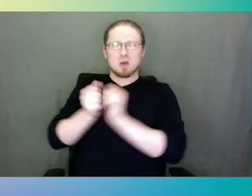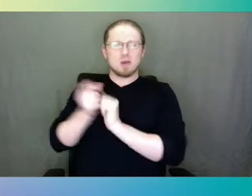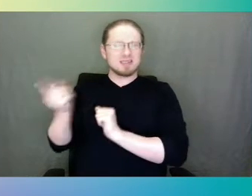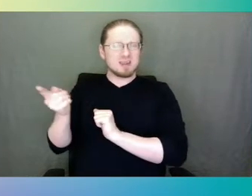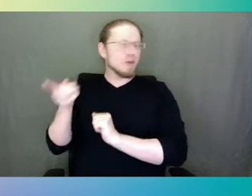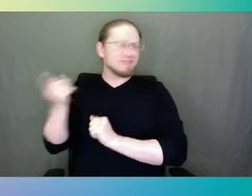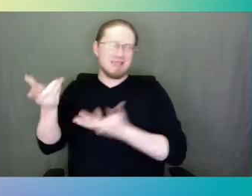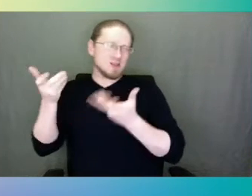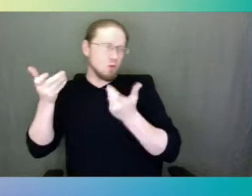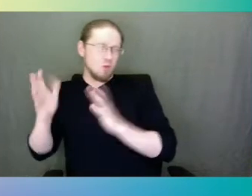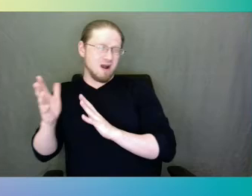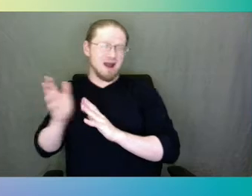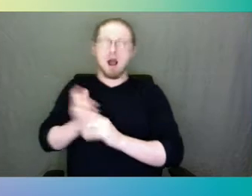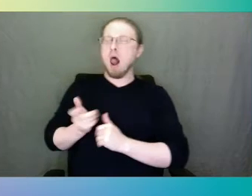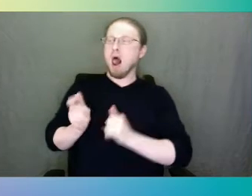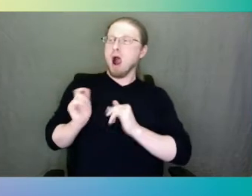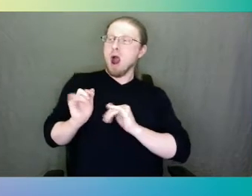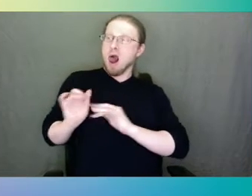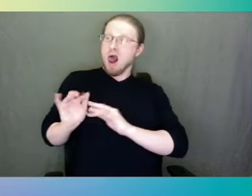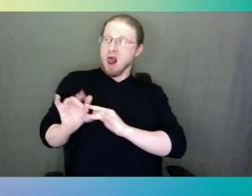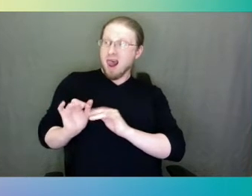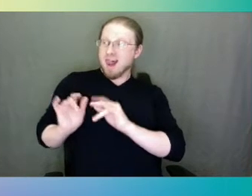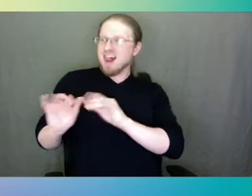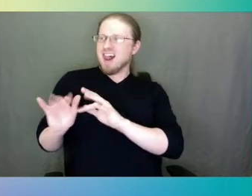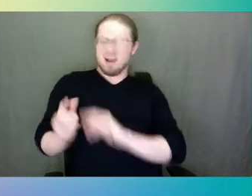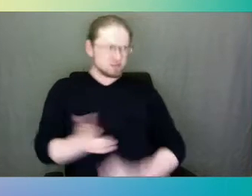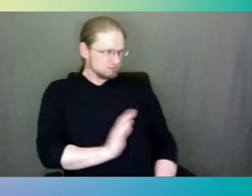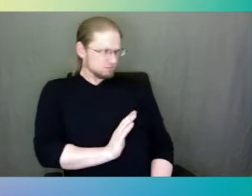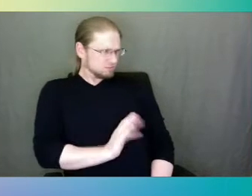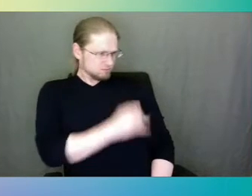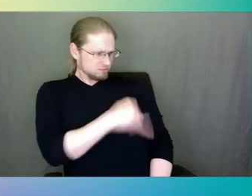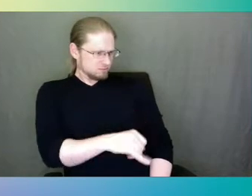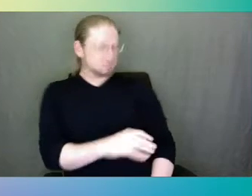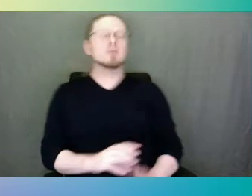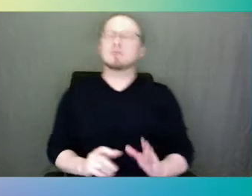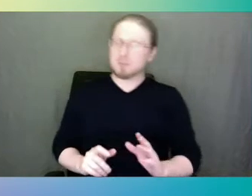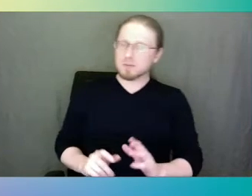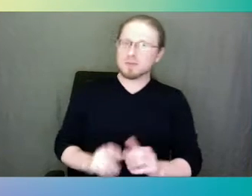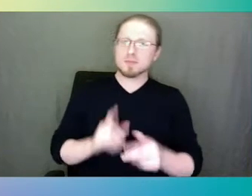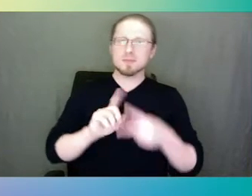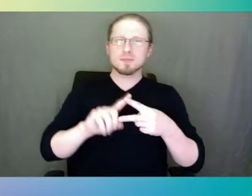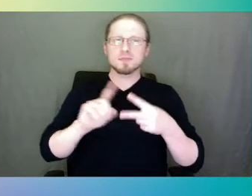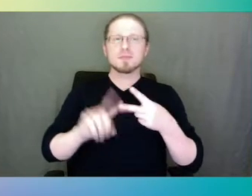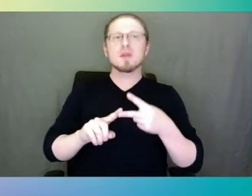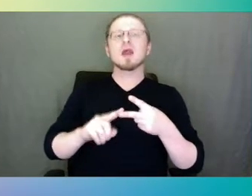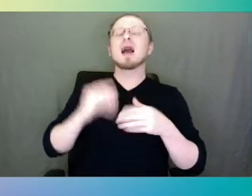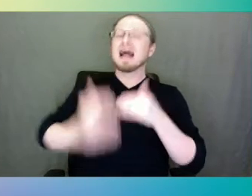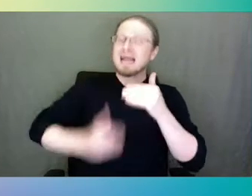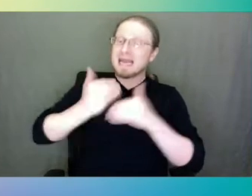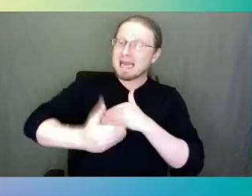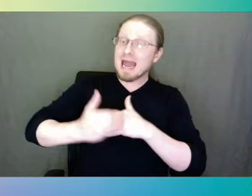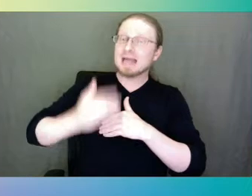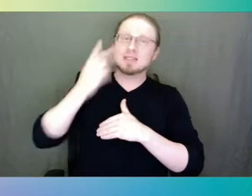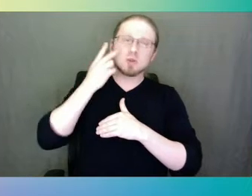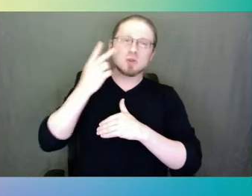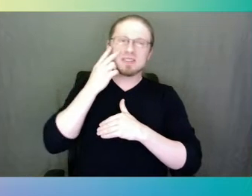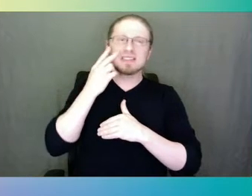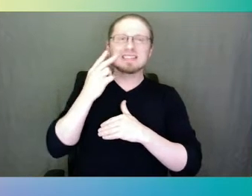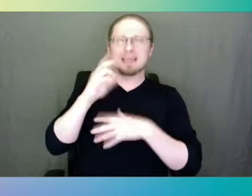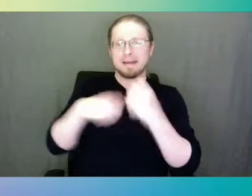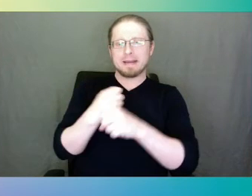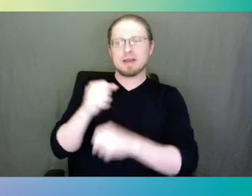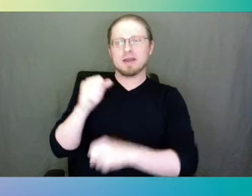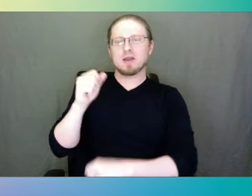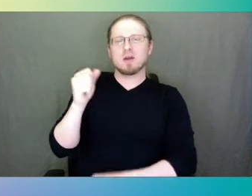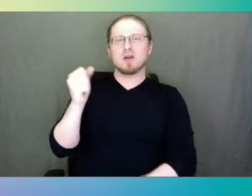also appears in the King James Version, by the way. The next one in 1534, weakling. So they translated